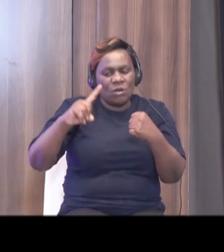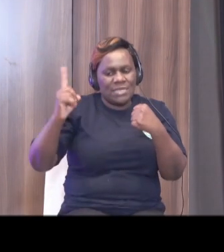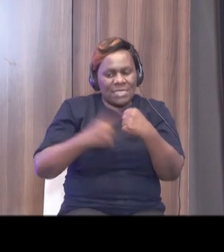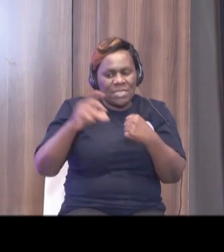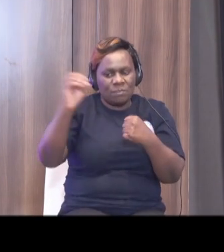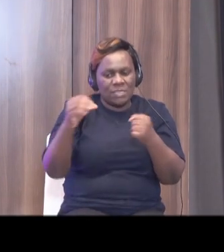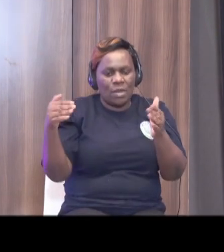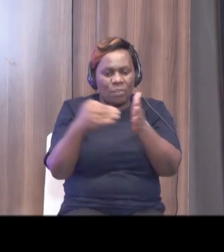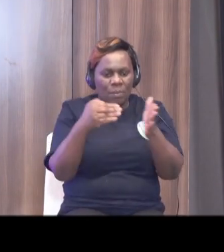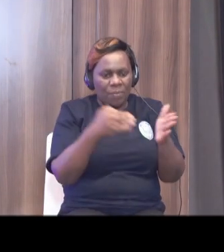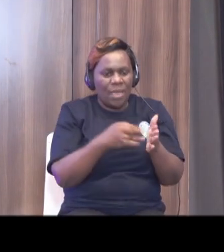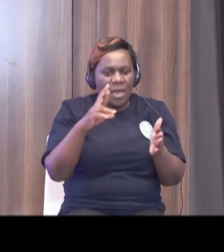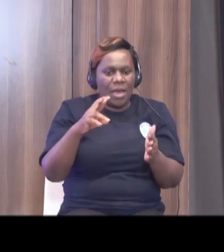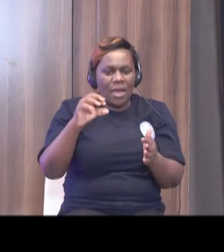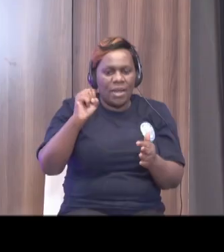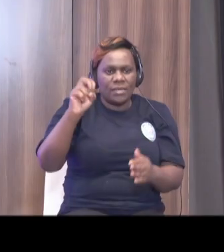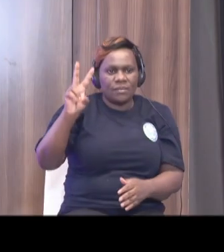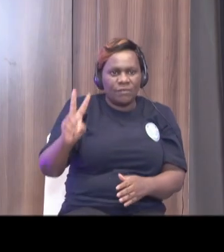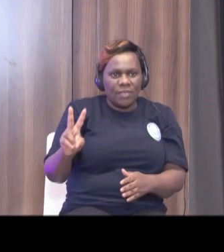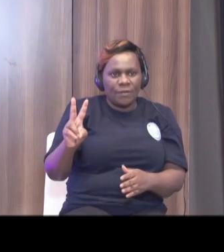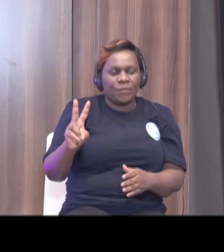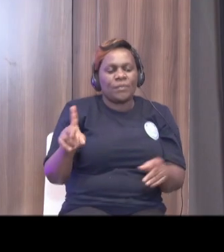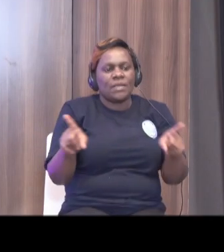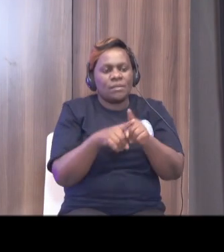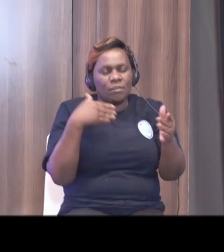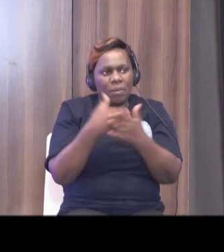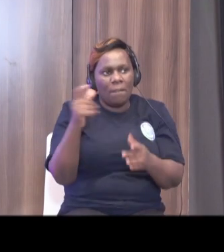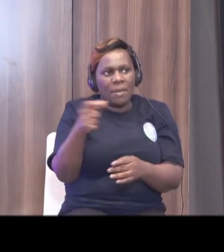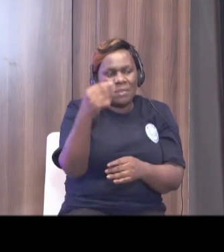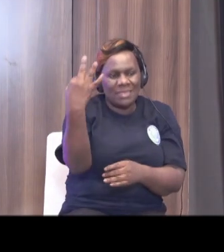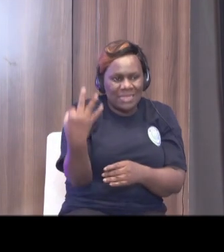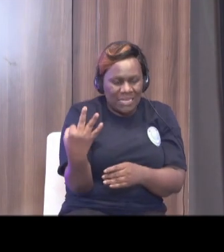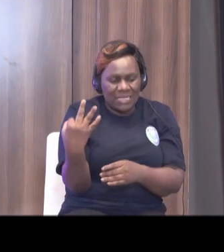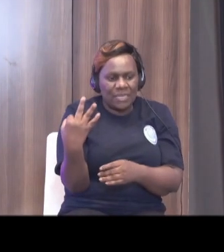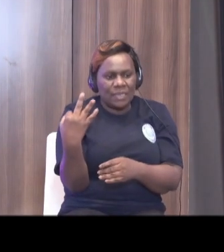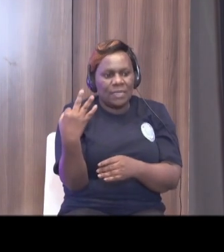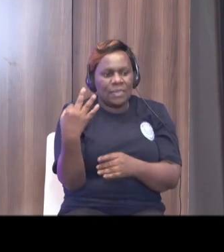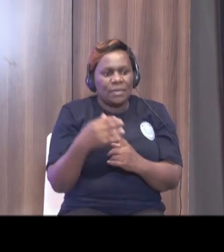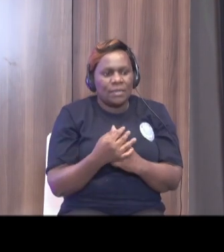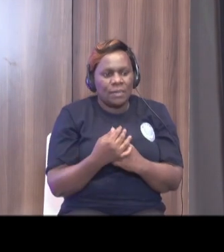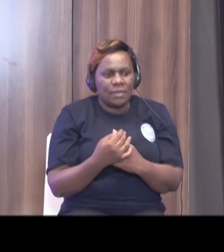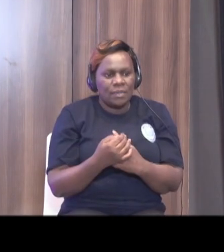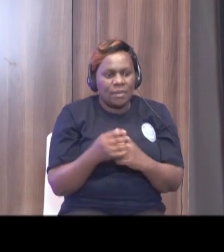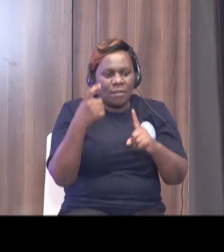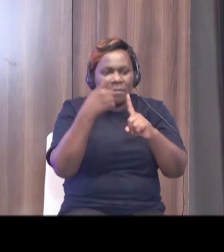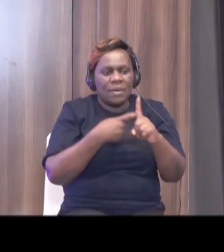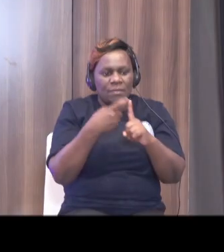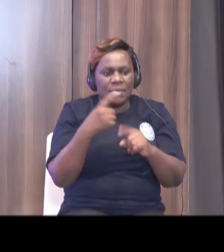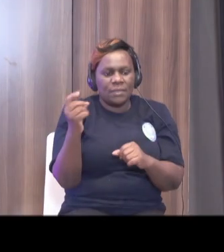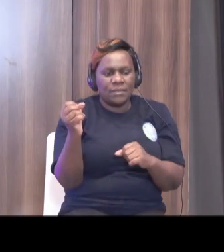to prevent RSV hospitalization up to 3 months, and up to 6 months